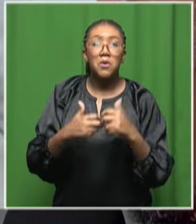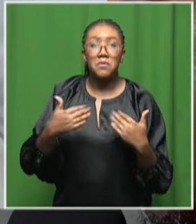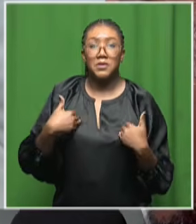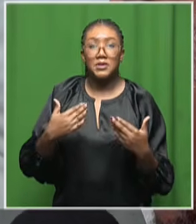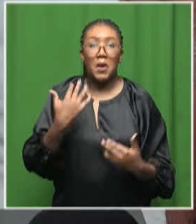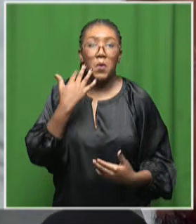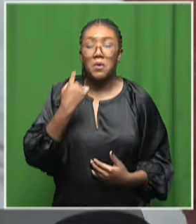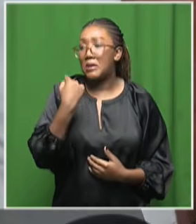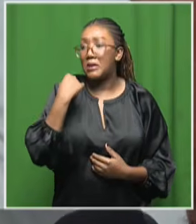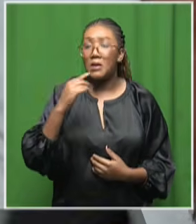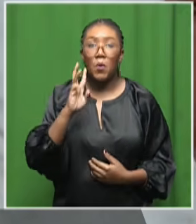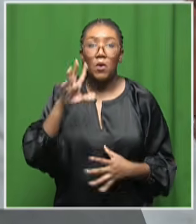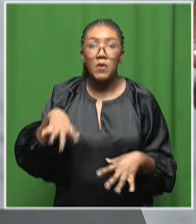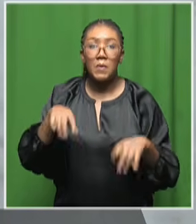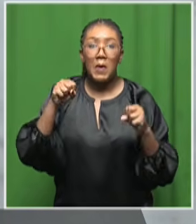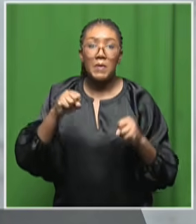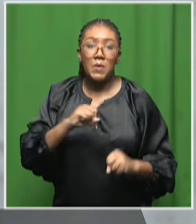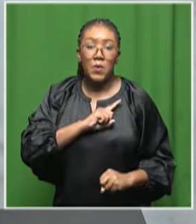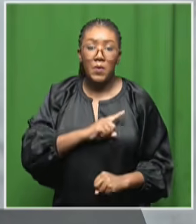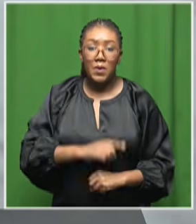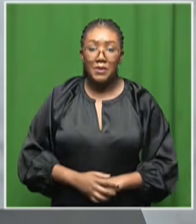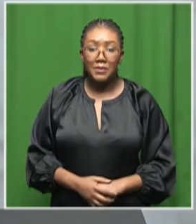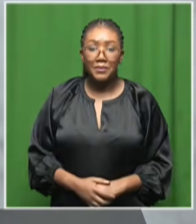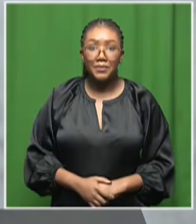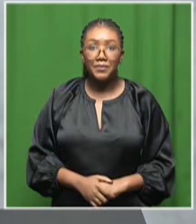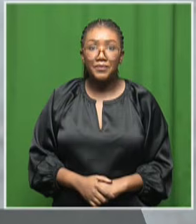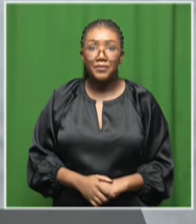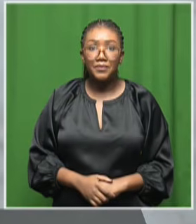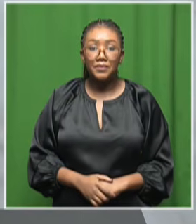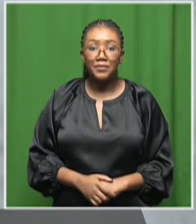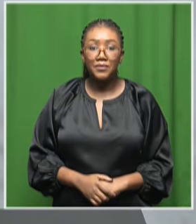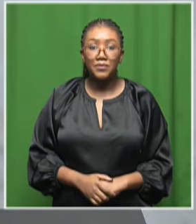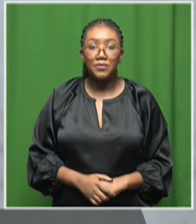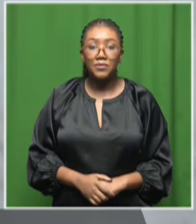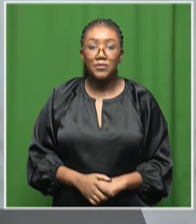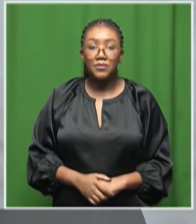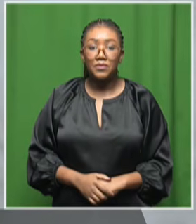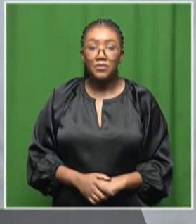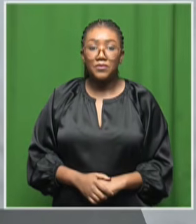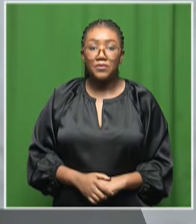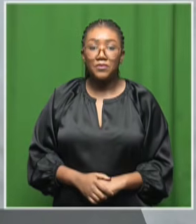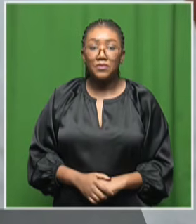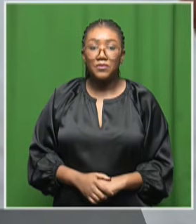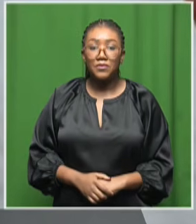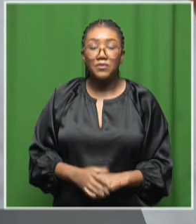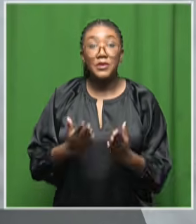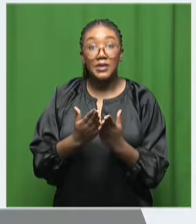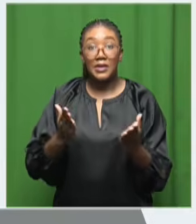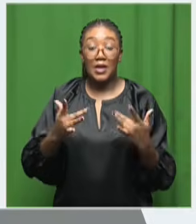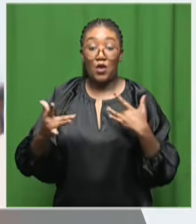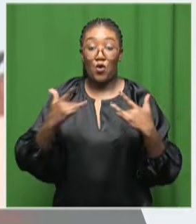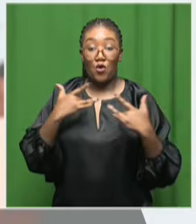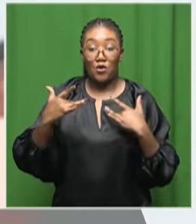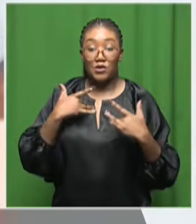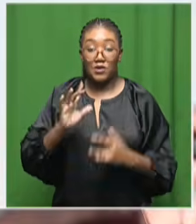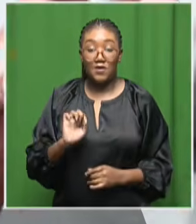nanokuthi nifuna ukuyilungisa kanjani? Okay, allow me to also address their concerns